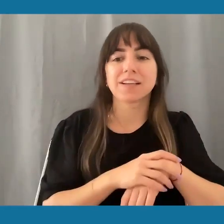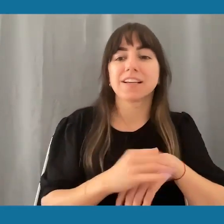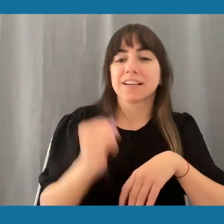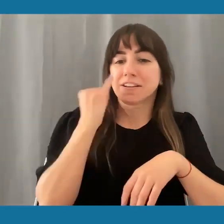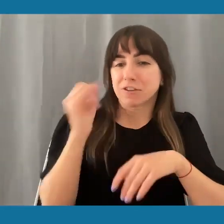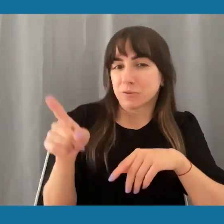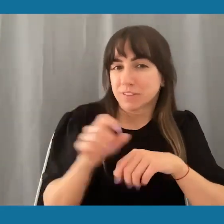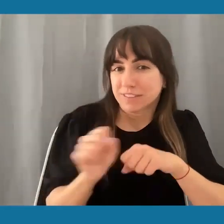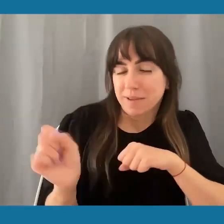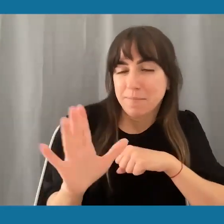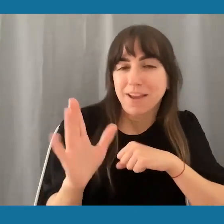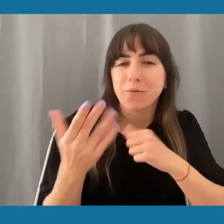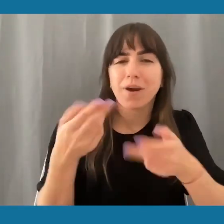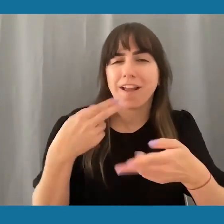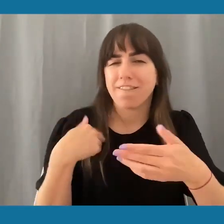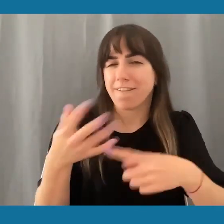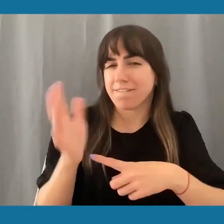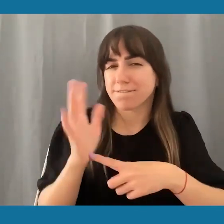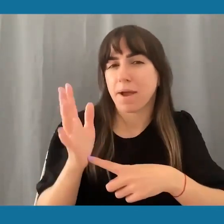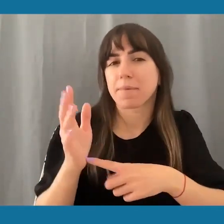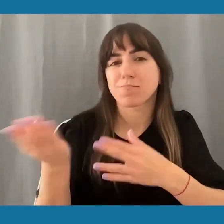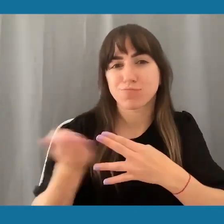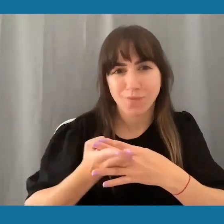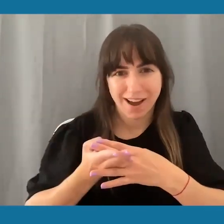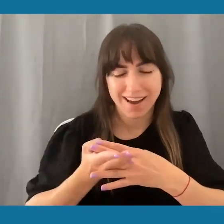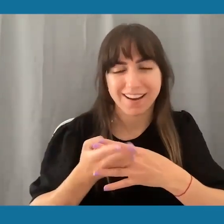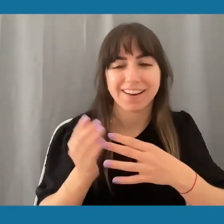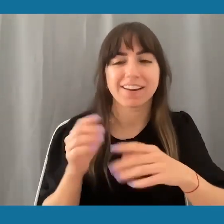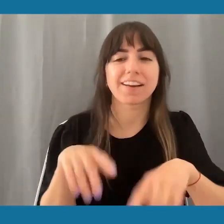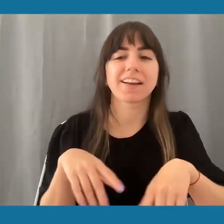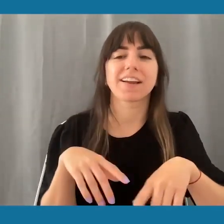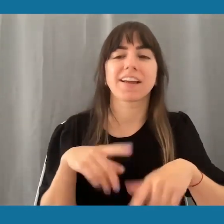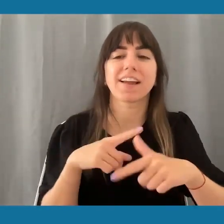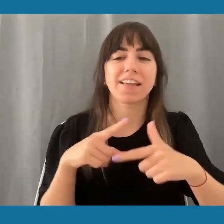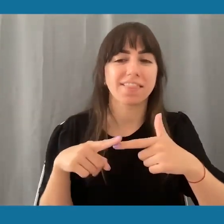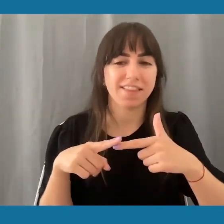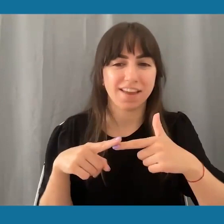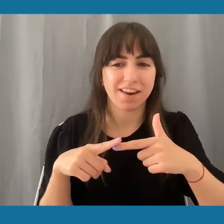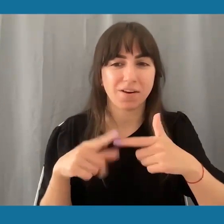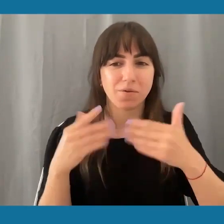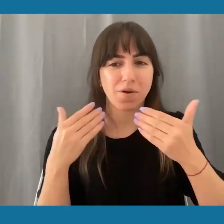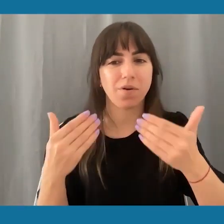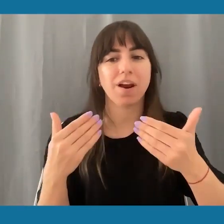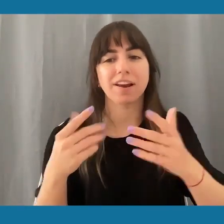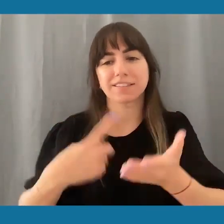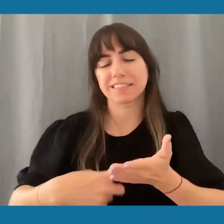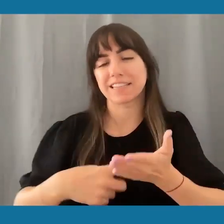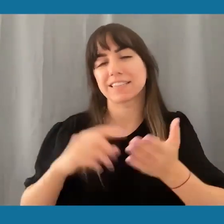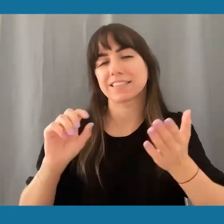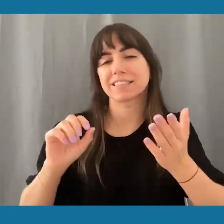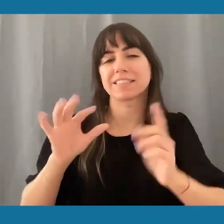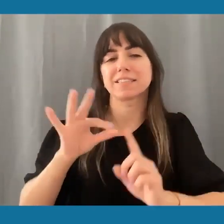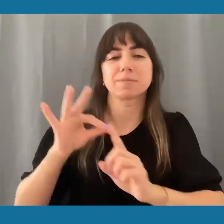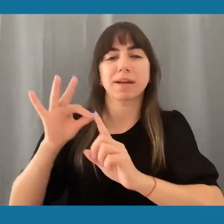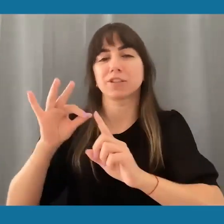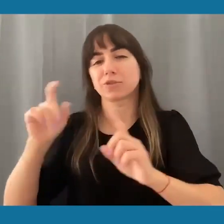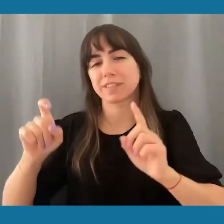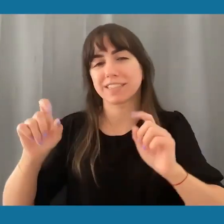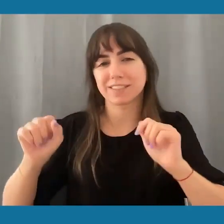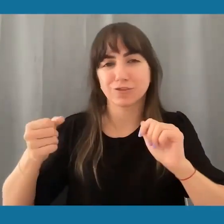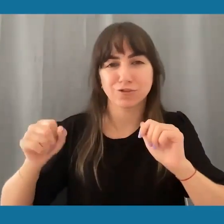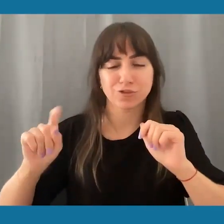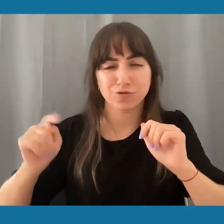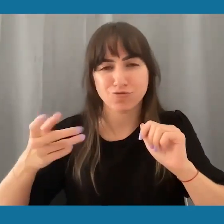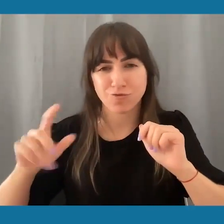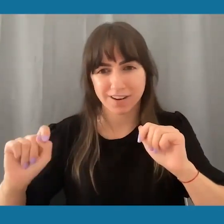questions. We're going to take a quick 5-minute break, and from here, we're actually going to go into Special Needs Trust, a guide to special needs trusts and ABLE